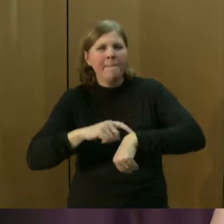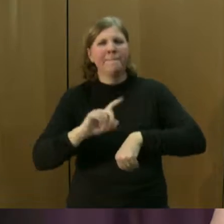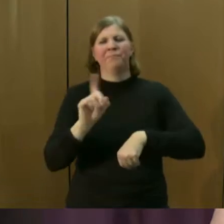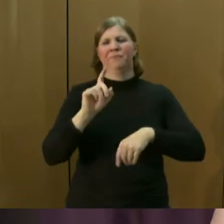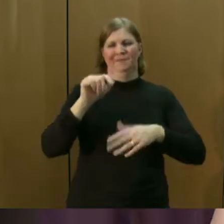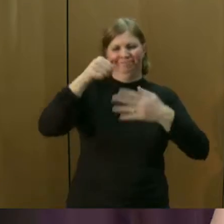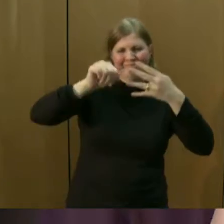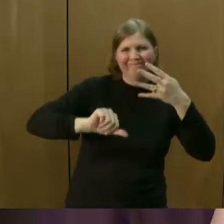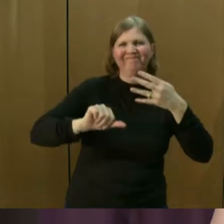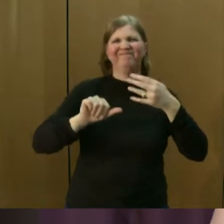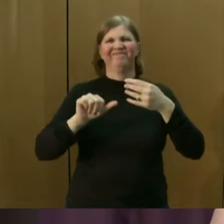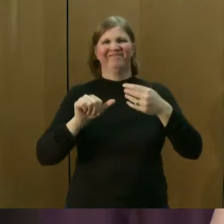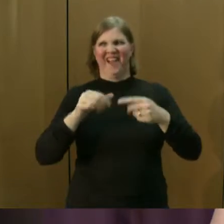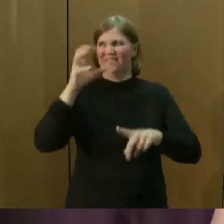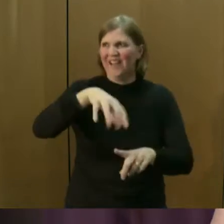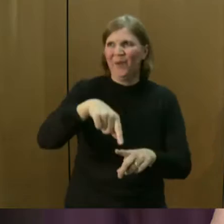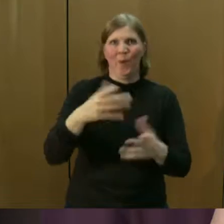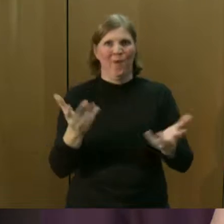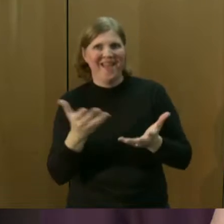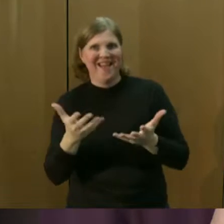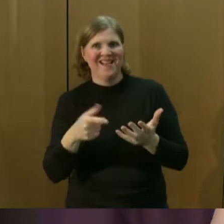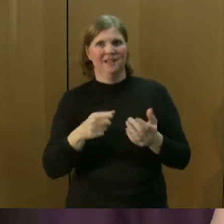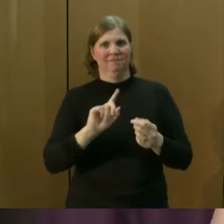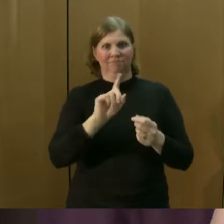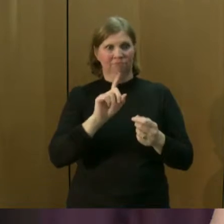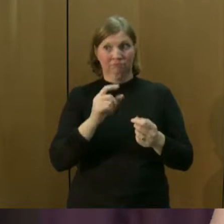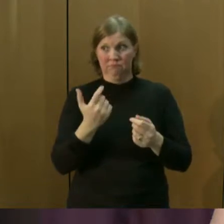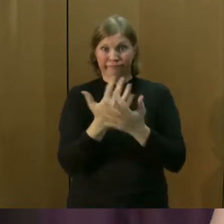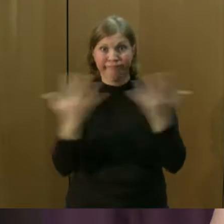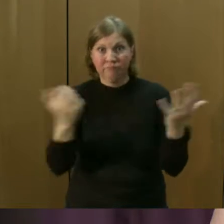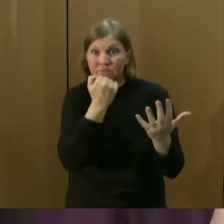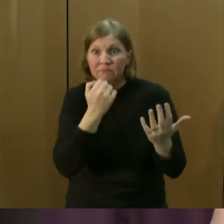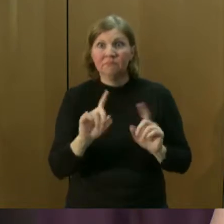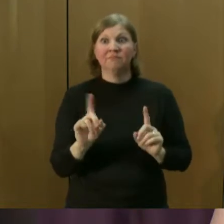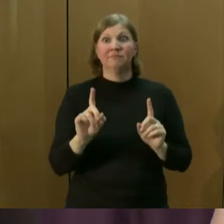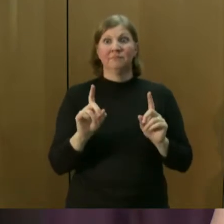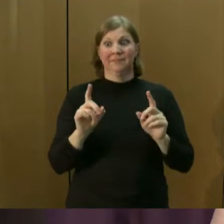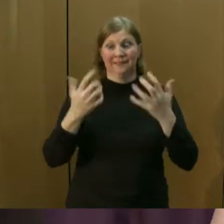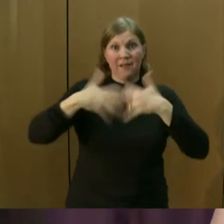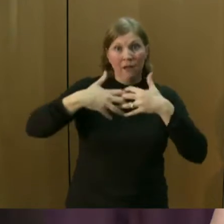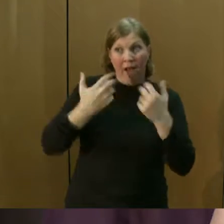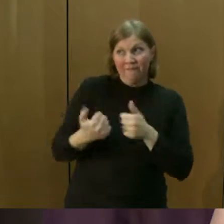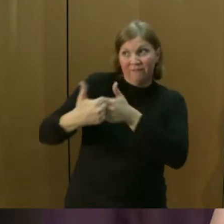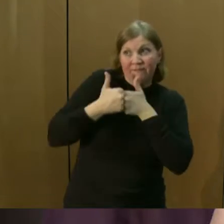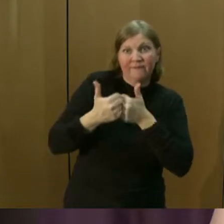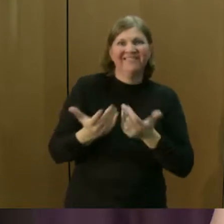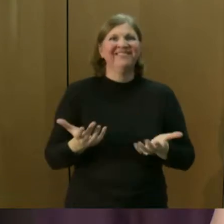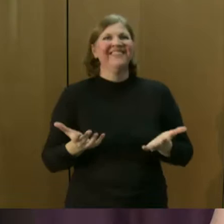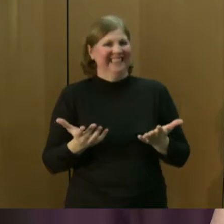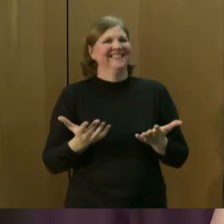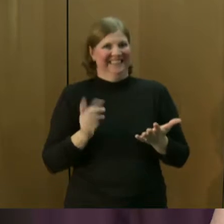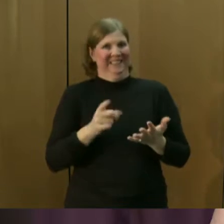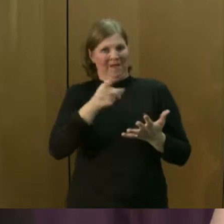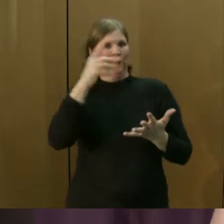venue is, make sure you understand that, understand the technical support you'll get in the venue. And we can help prompt you to ask all